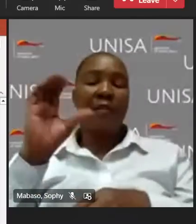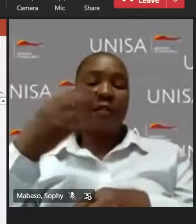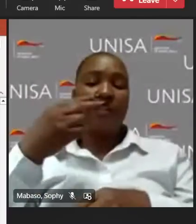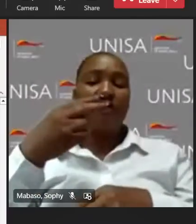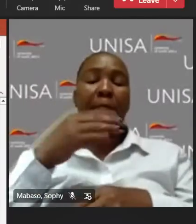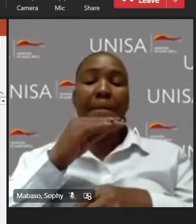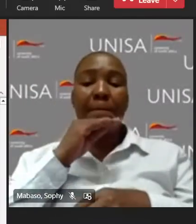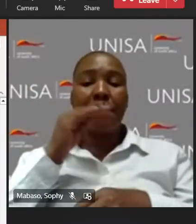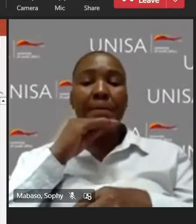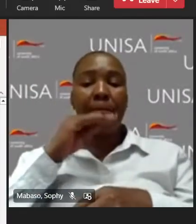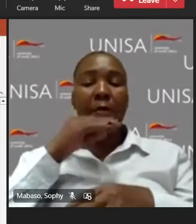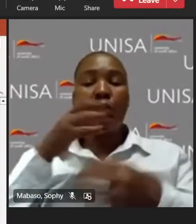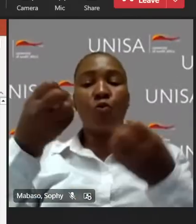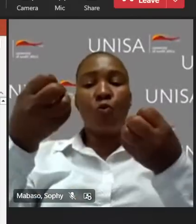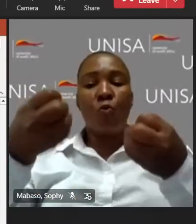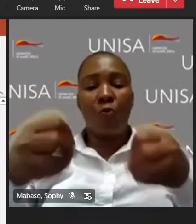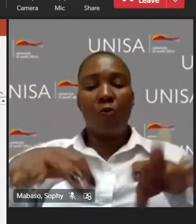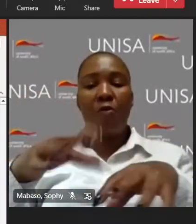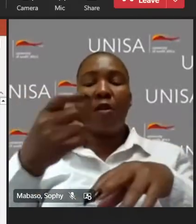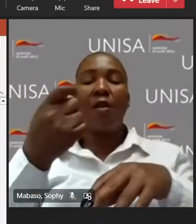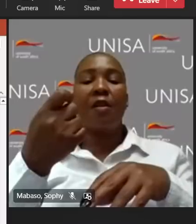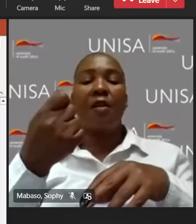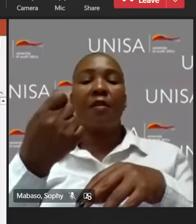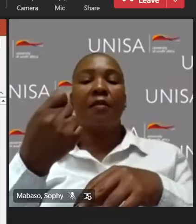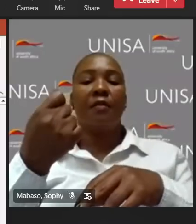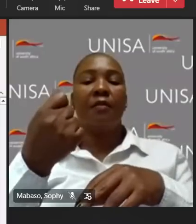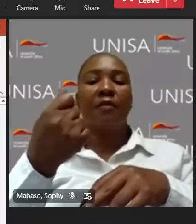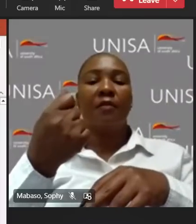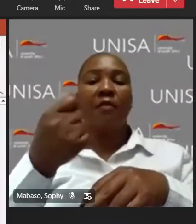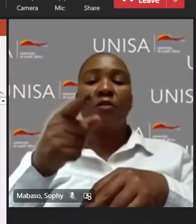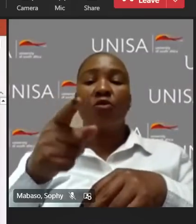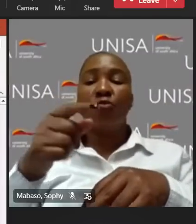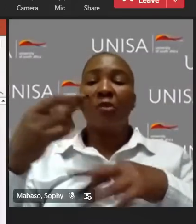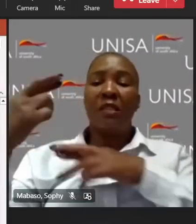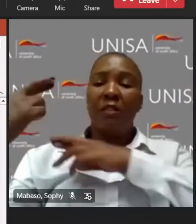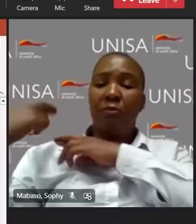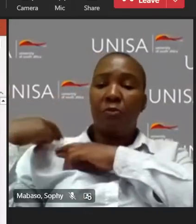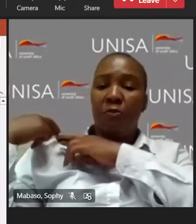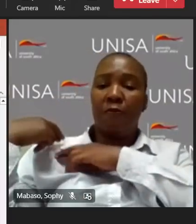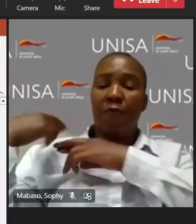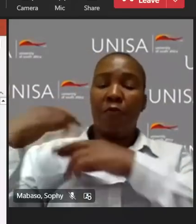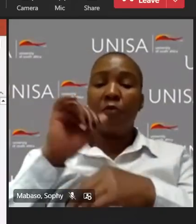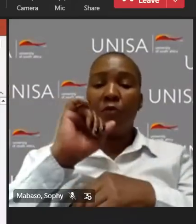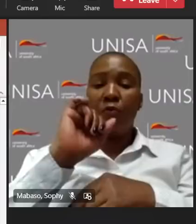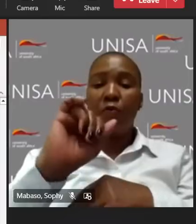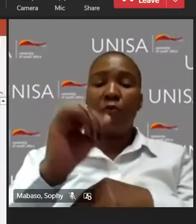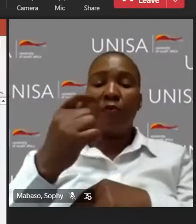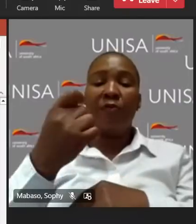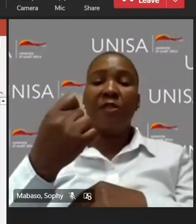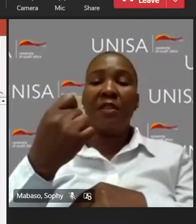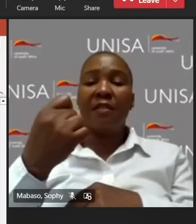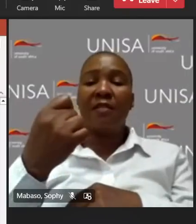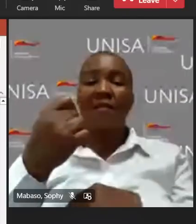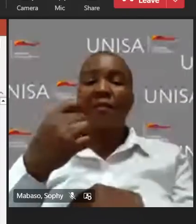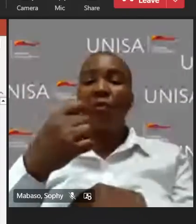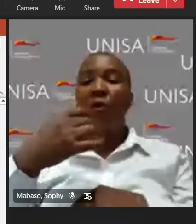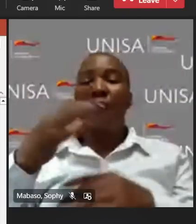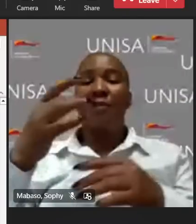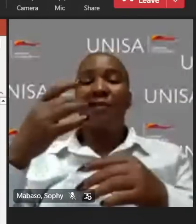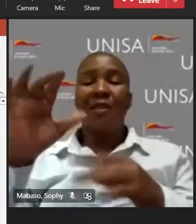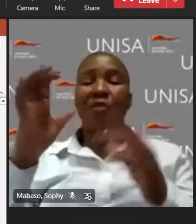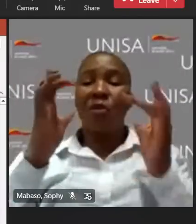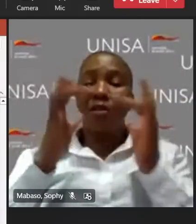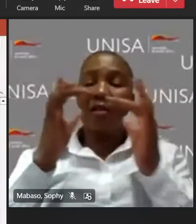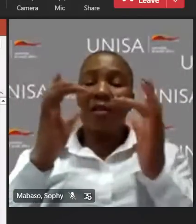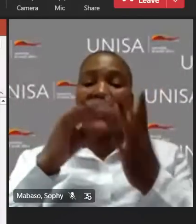for semester 1. And you will be liable for your fees, even though you have canceled your